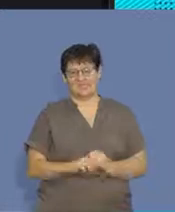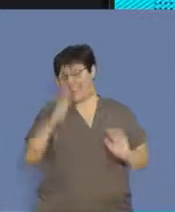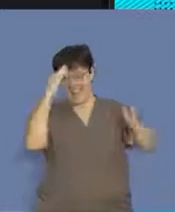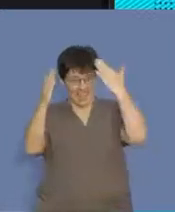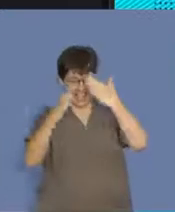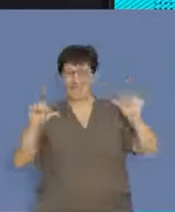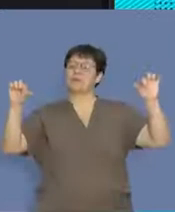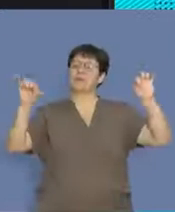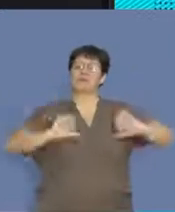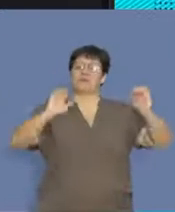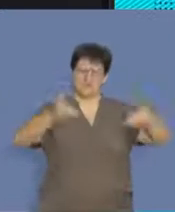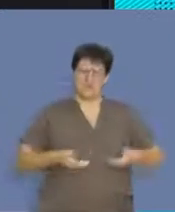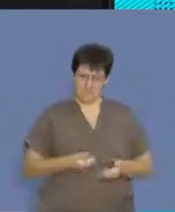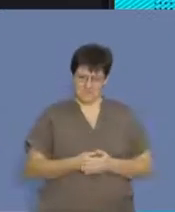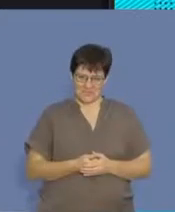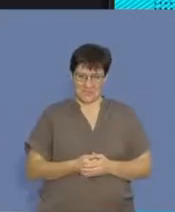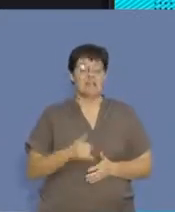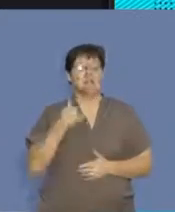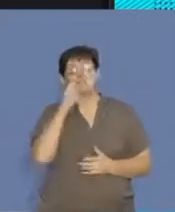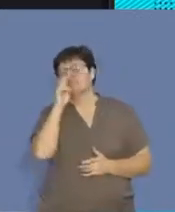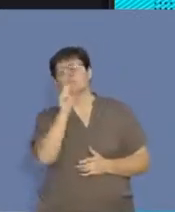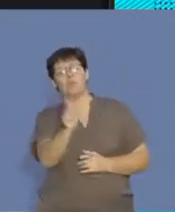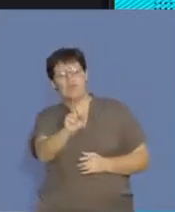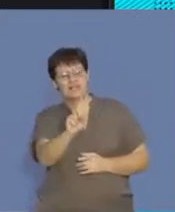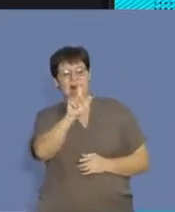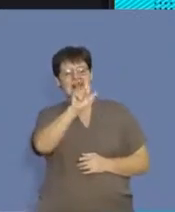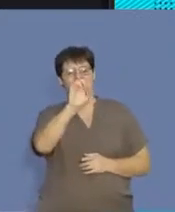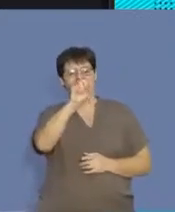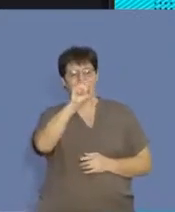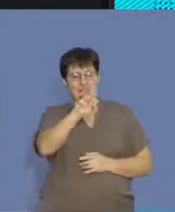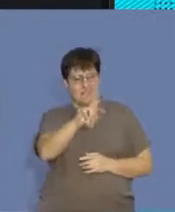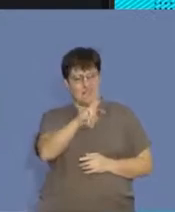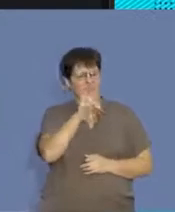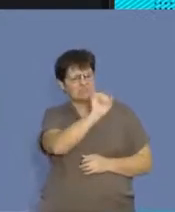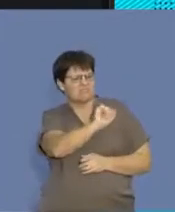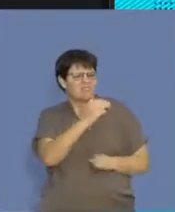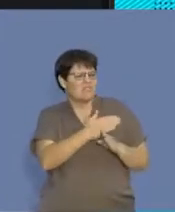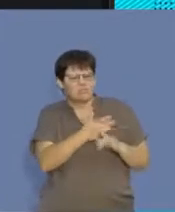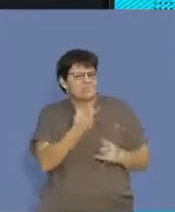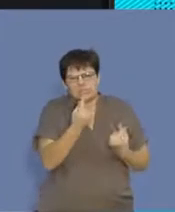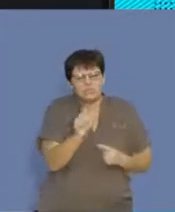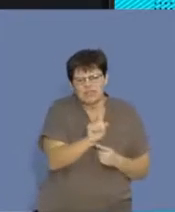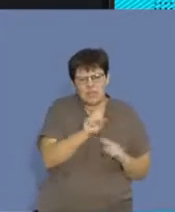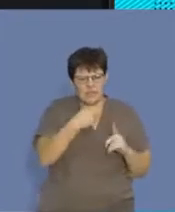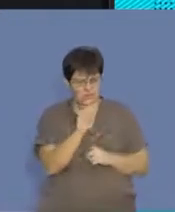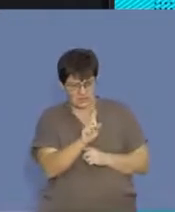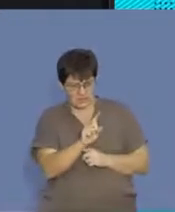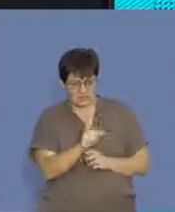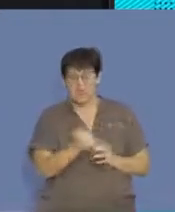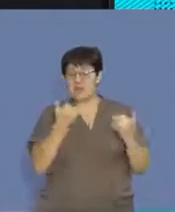Hi guys, welcome back. So we are still looking at a linear function and what it is all about, right? So now we're going to try